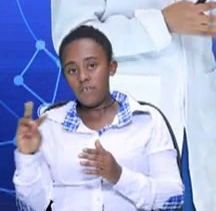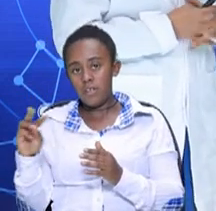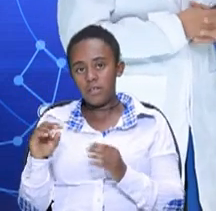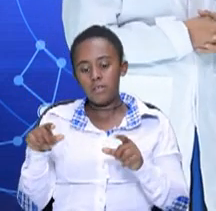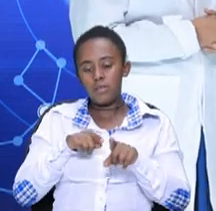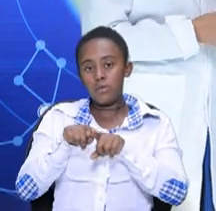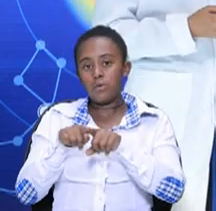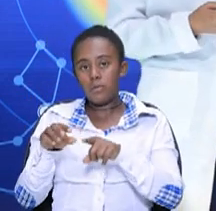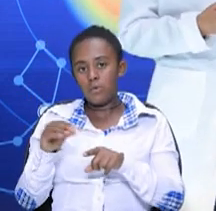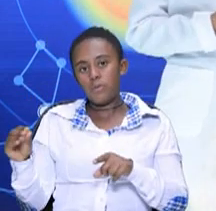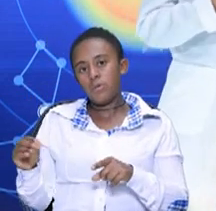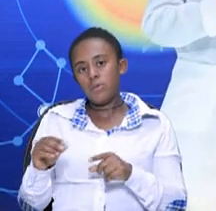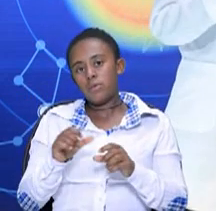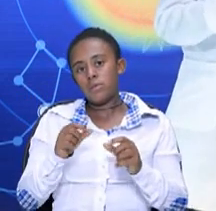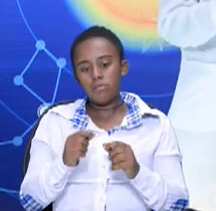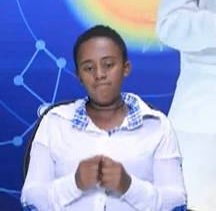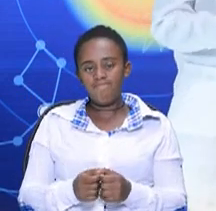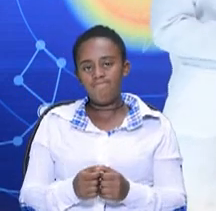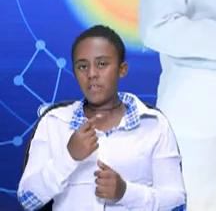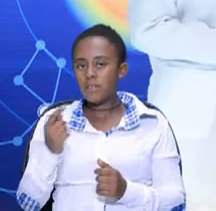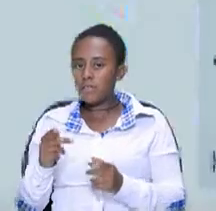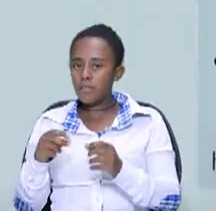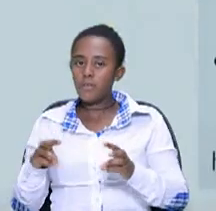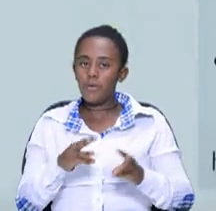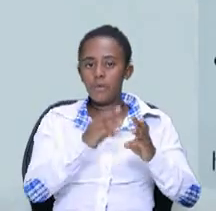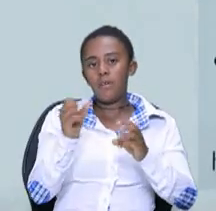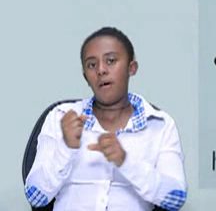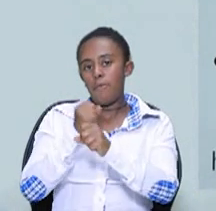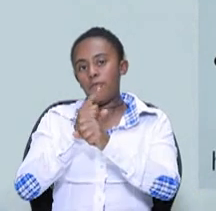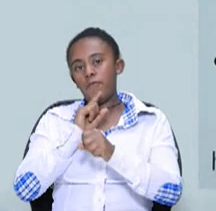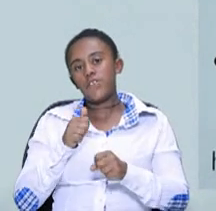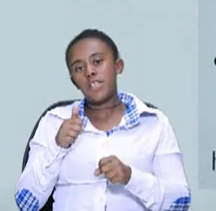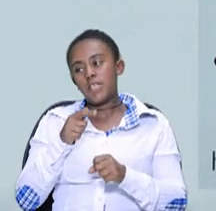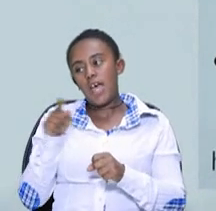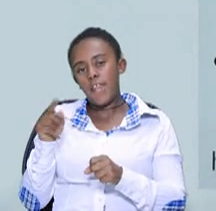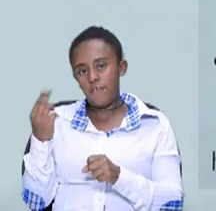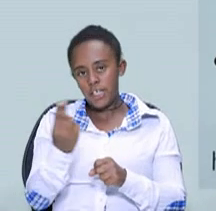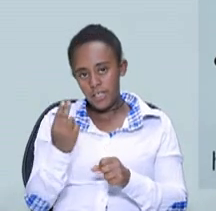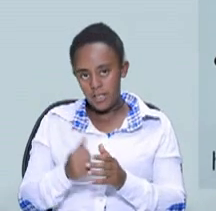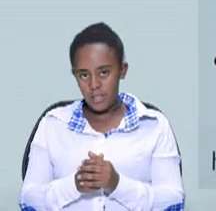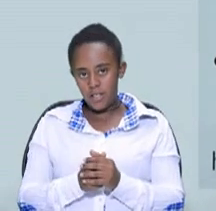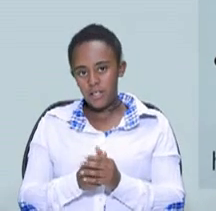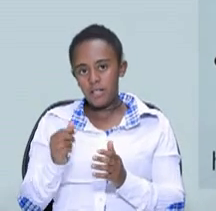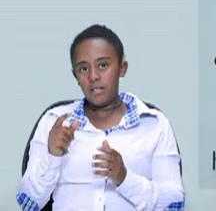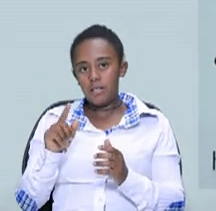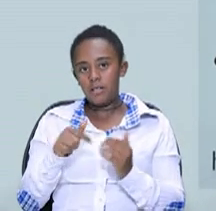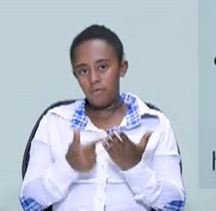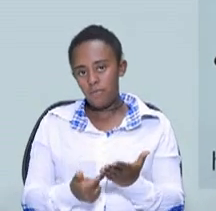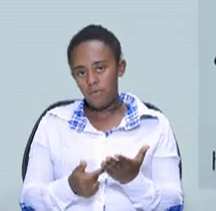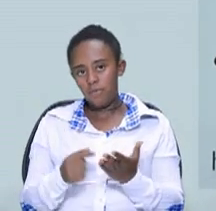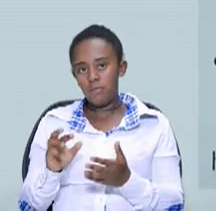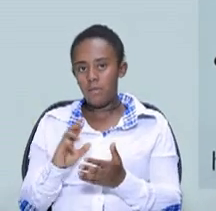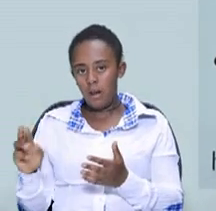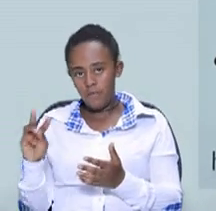are situated in such a way that they can perform their function. Therefore, the